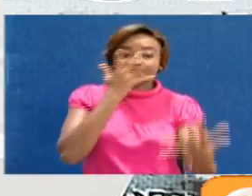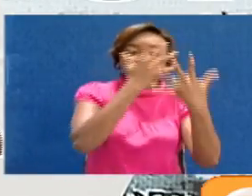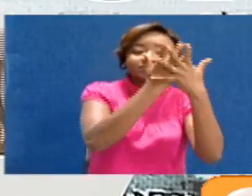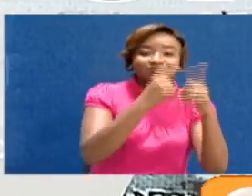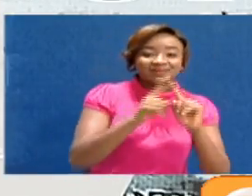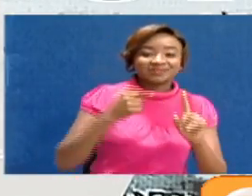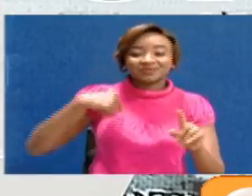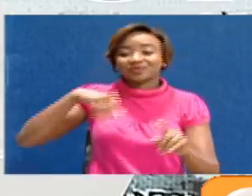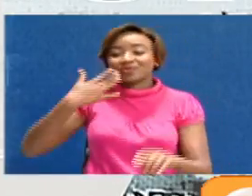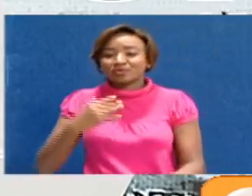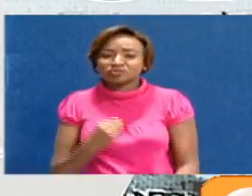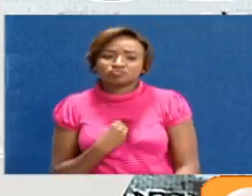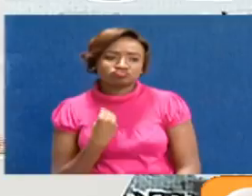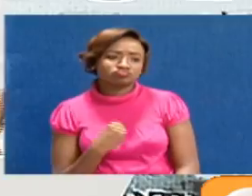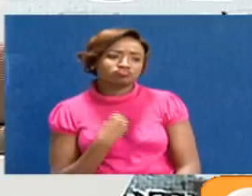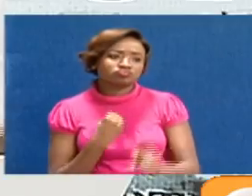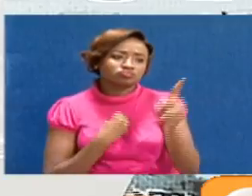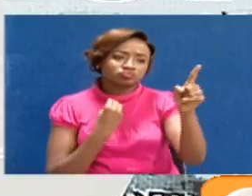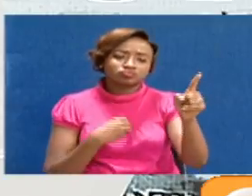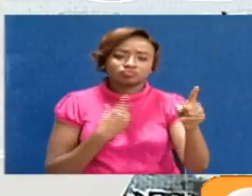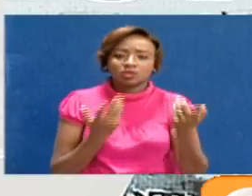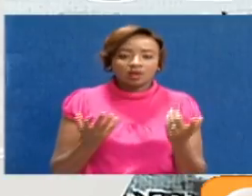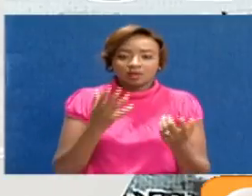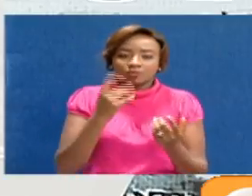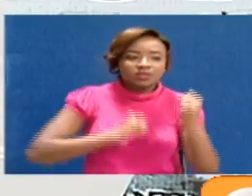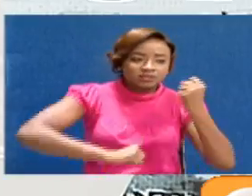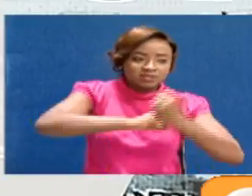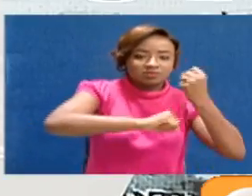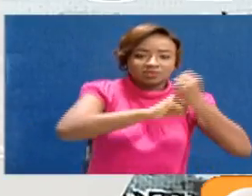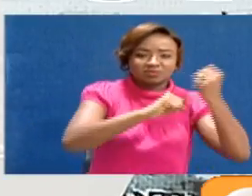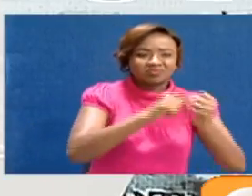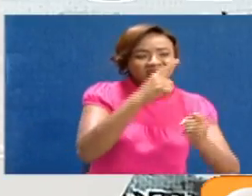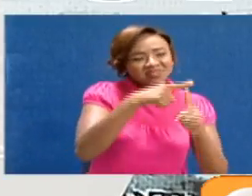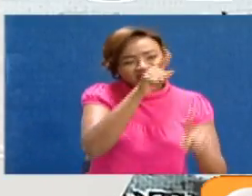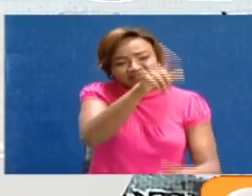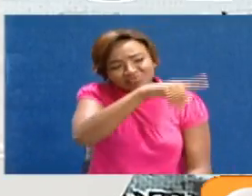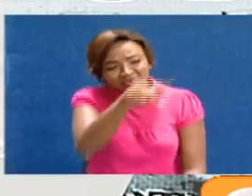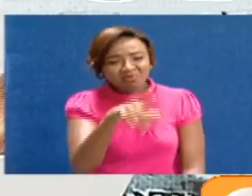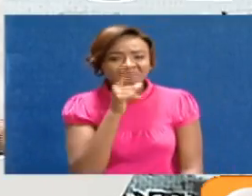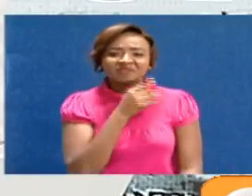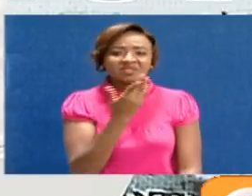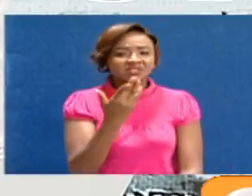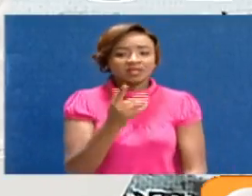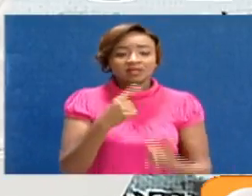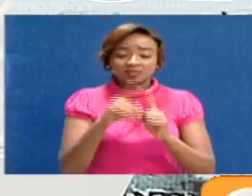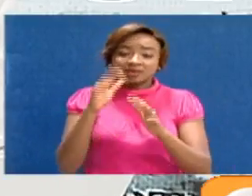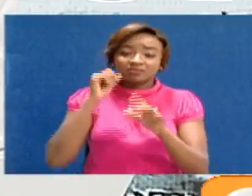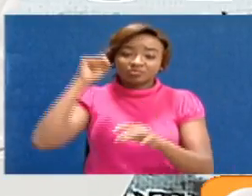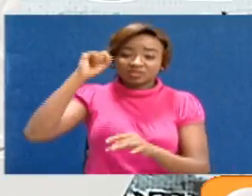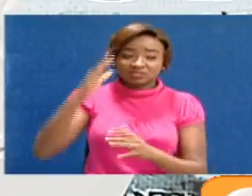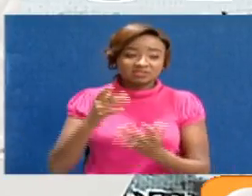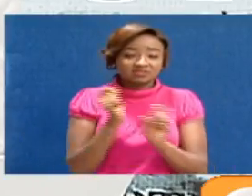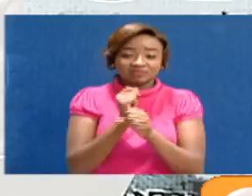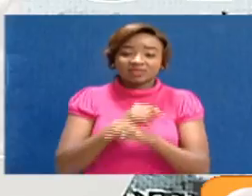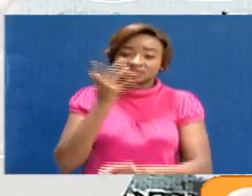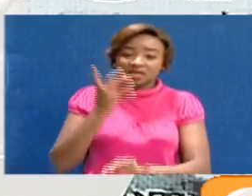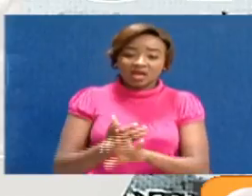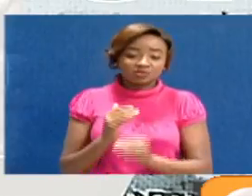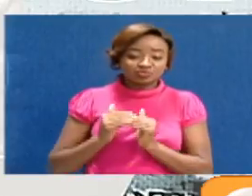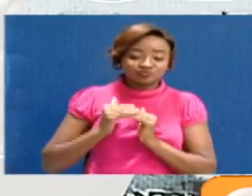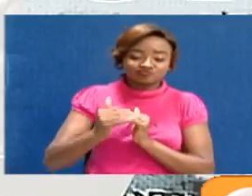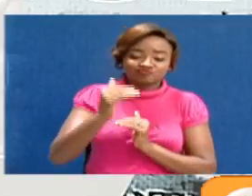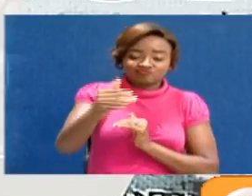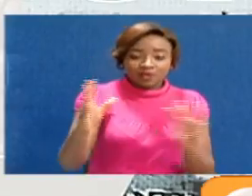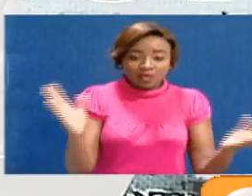yet we always sympathize with the culprits. We rally behind accused government officials and politicians, making it hard to move forward in